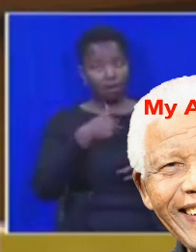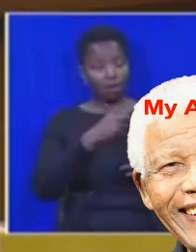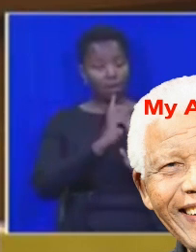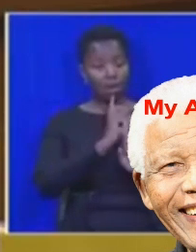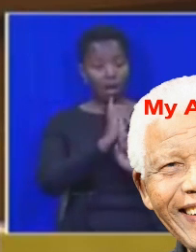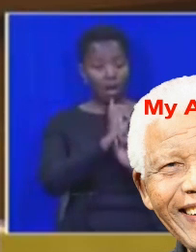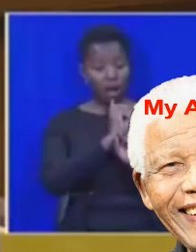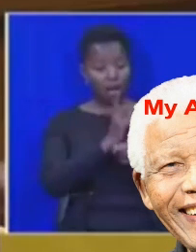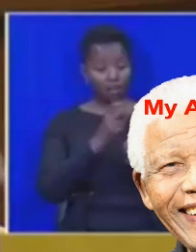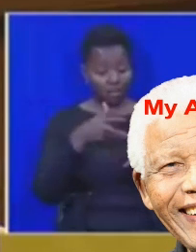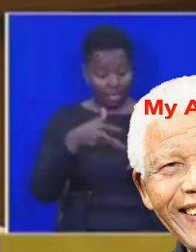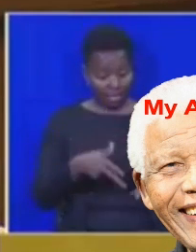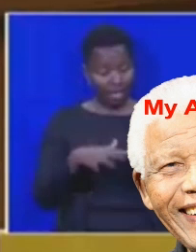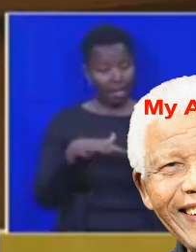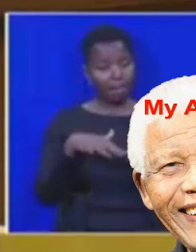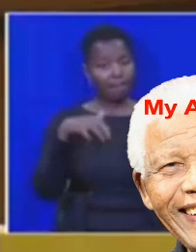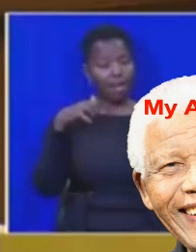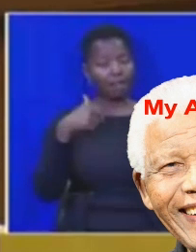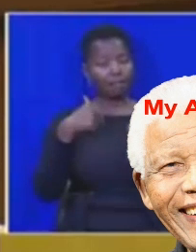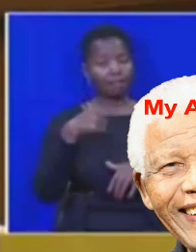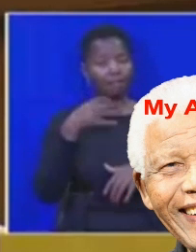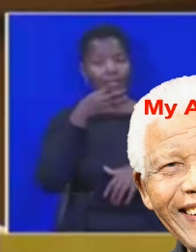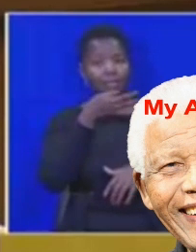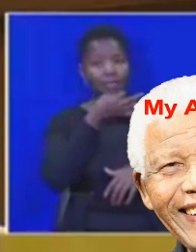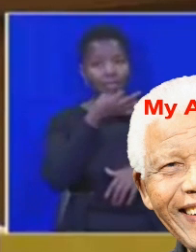Parliament, I said,